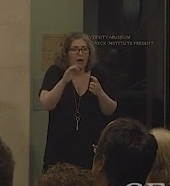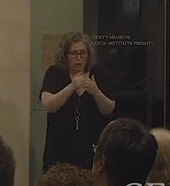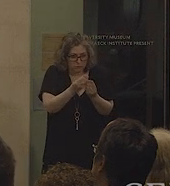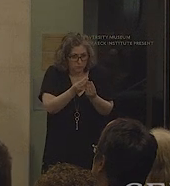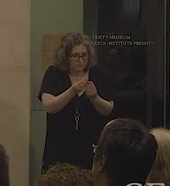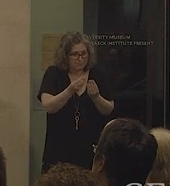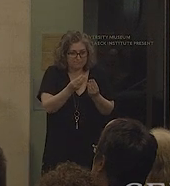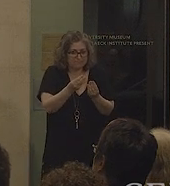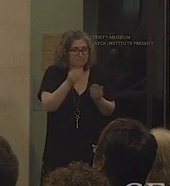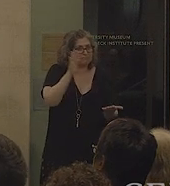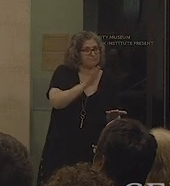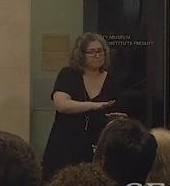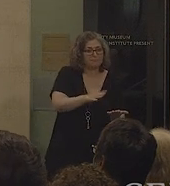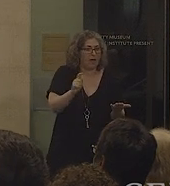down.